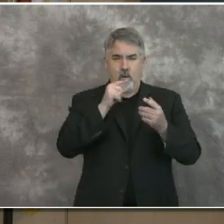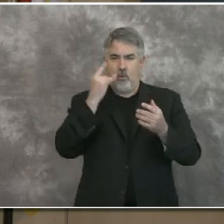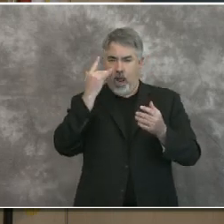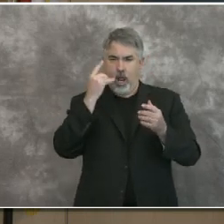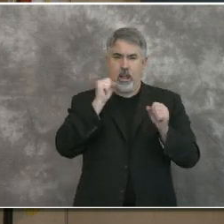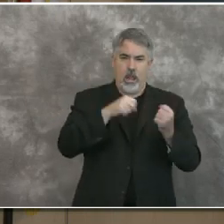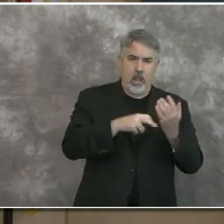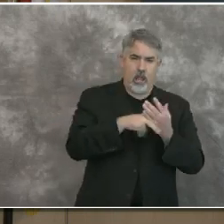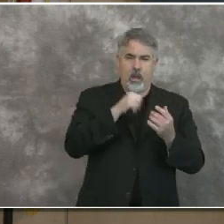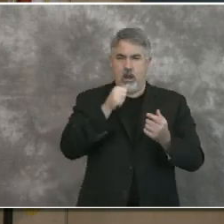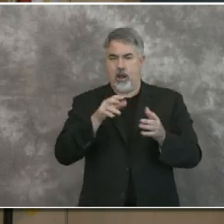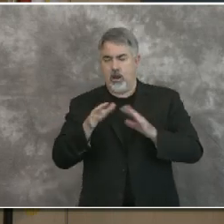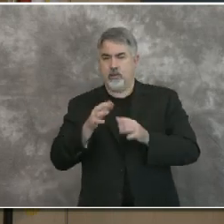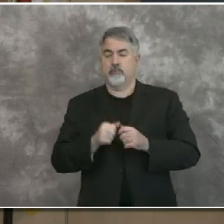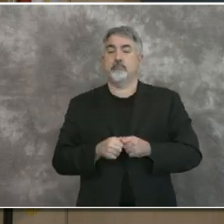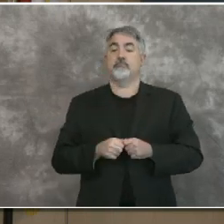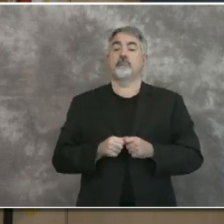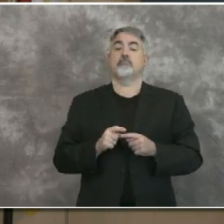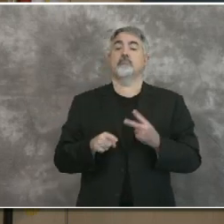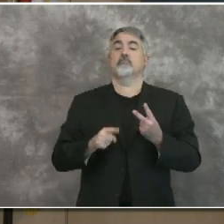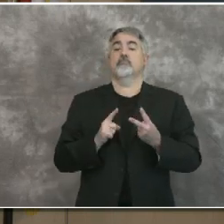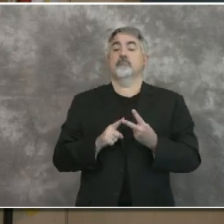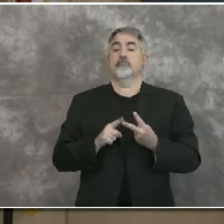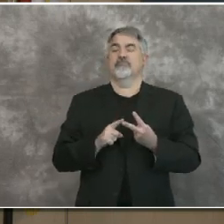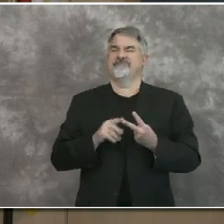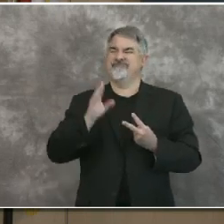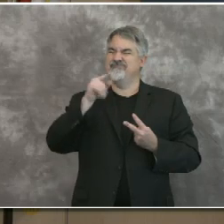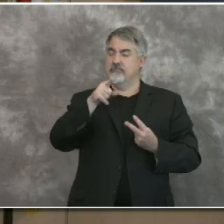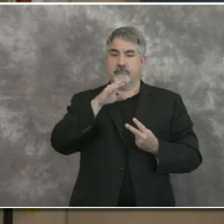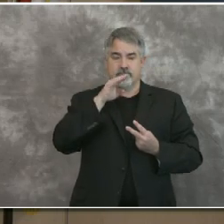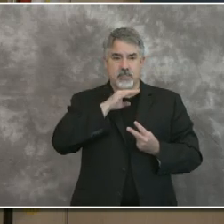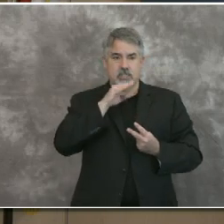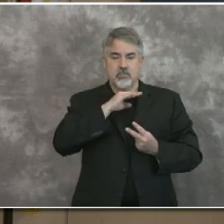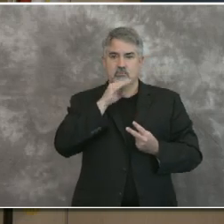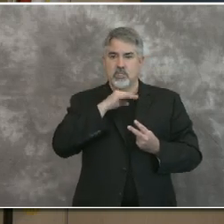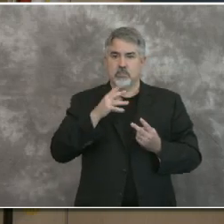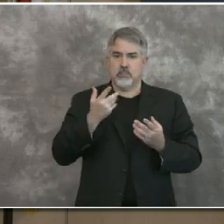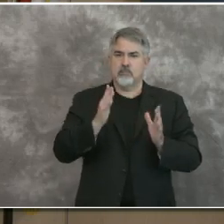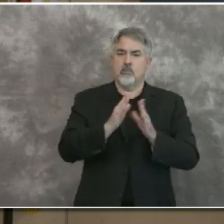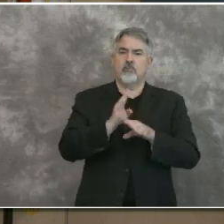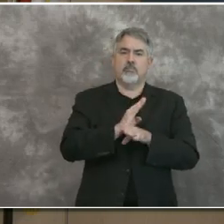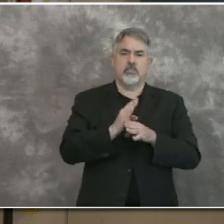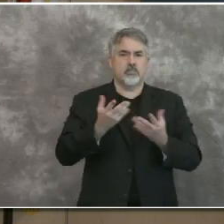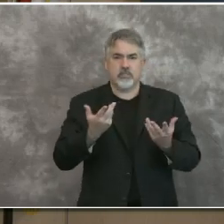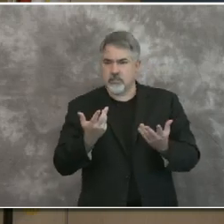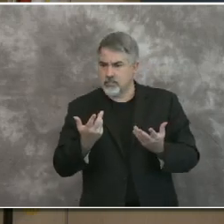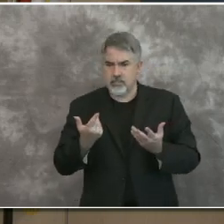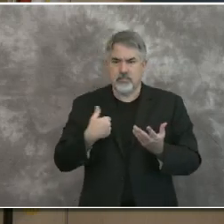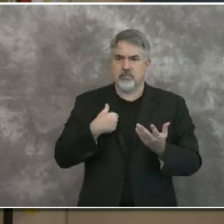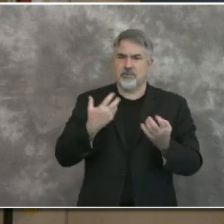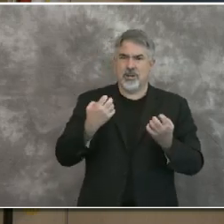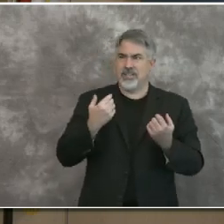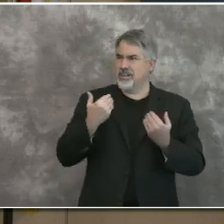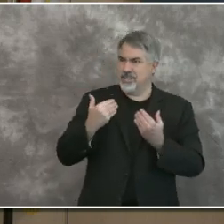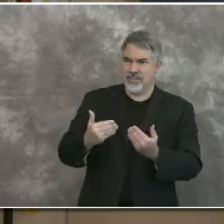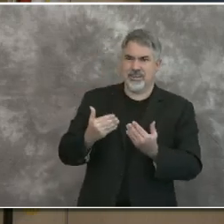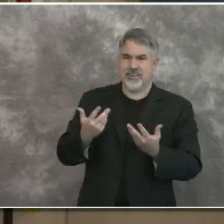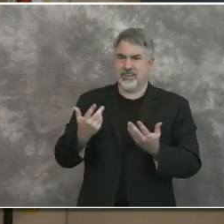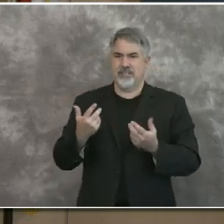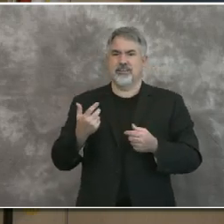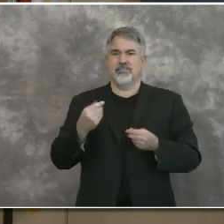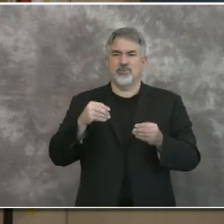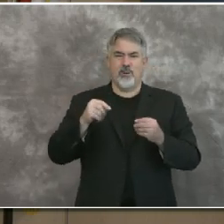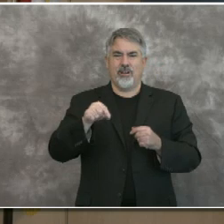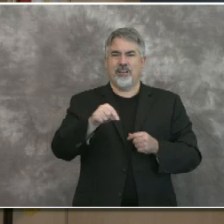frustration, the step that we took forward as it related to retail being able to open did not have a threshold